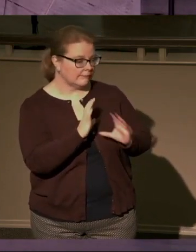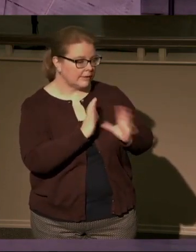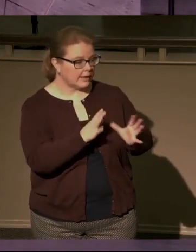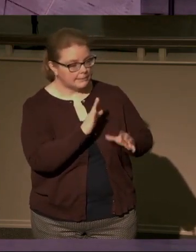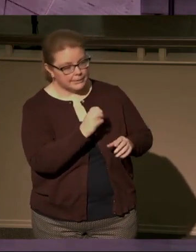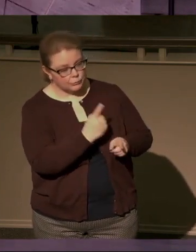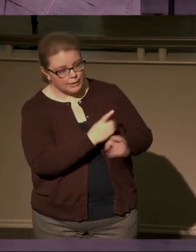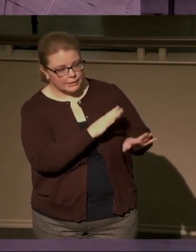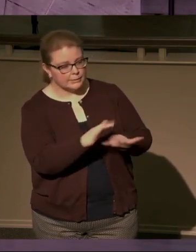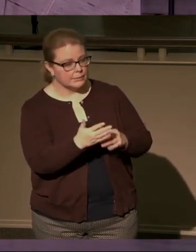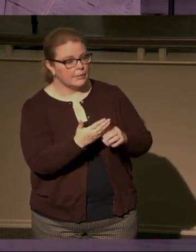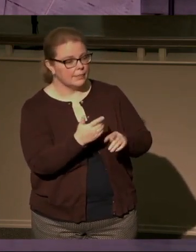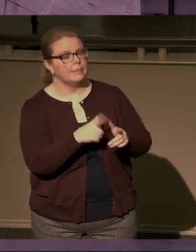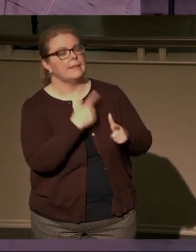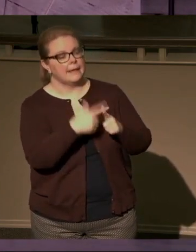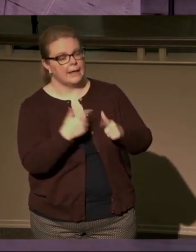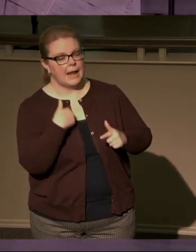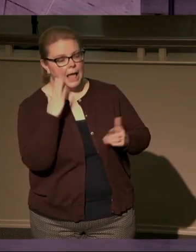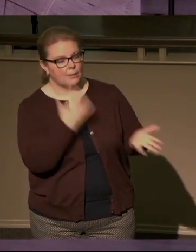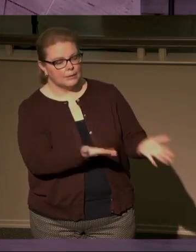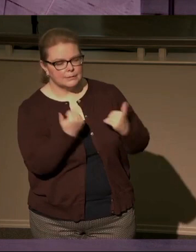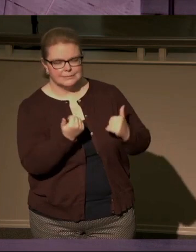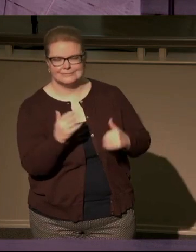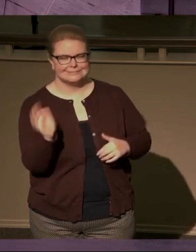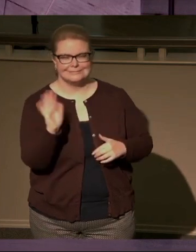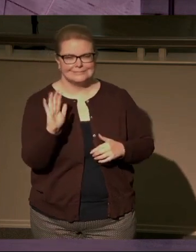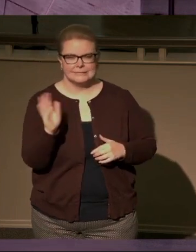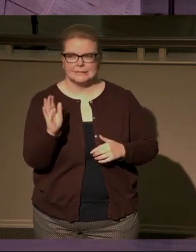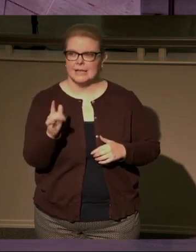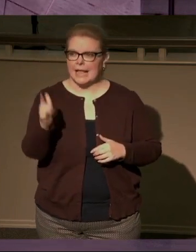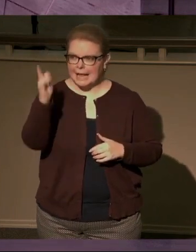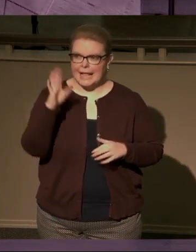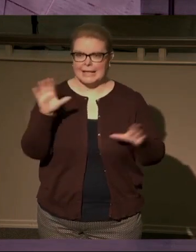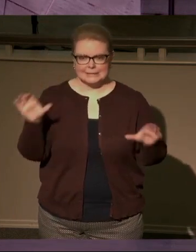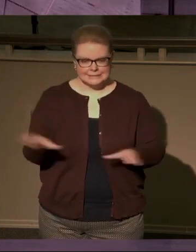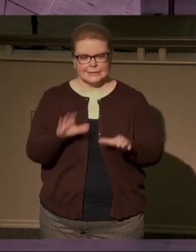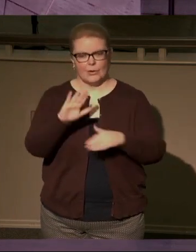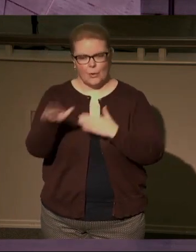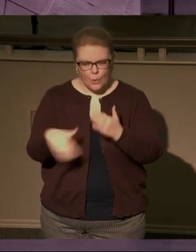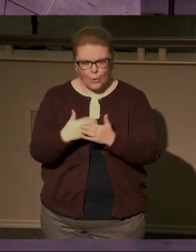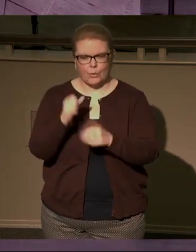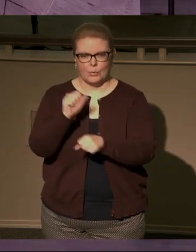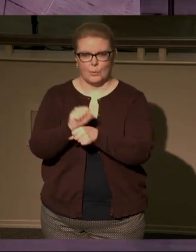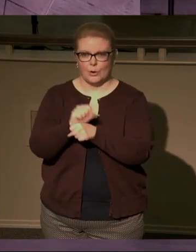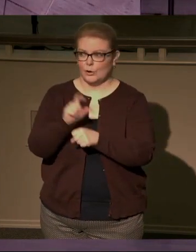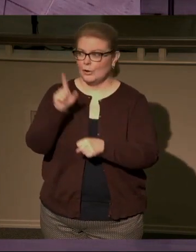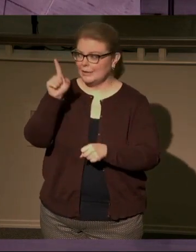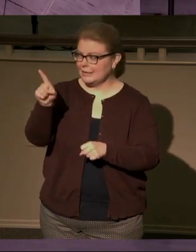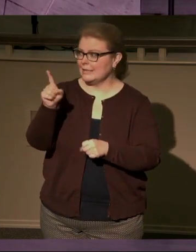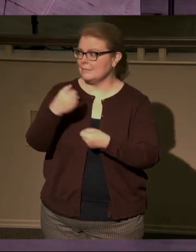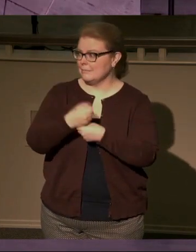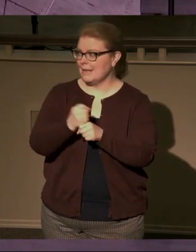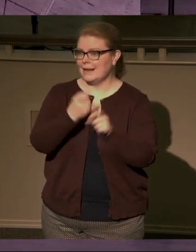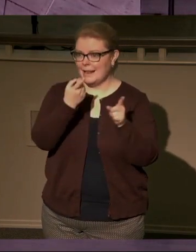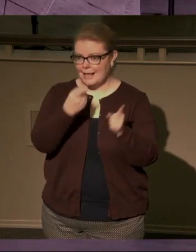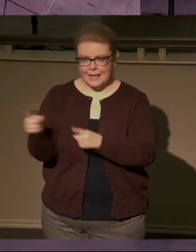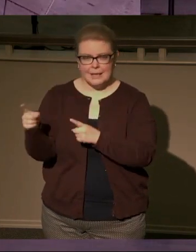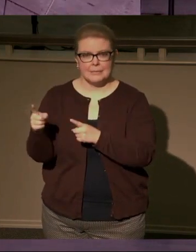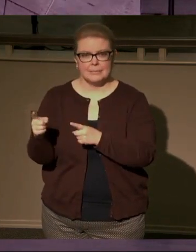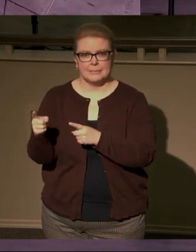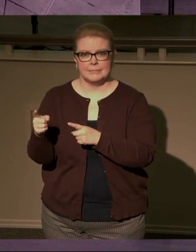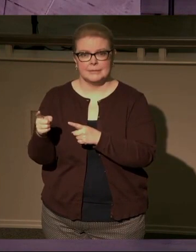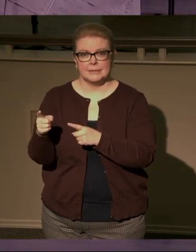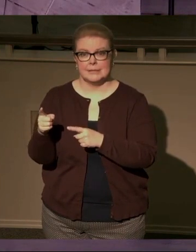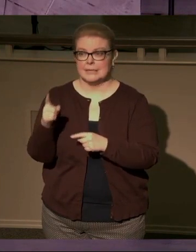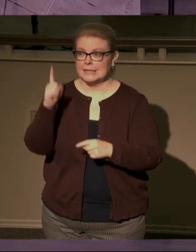important people before he drew us to himself. He just did the work. He made it happen. He pulled us in and he said, you matter to